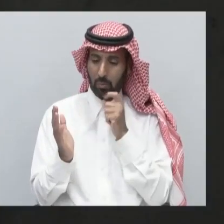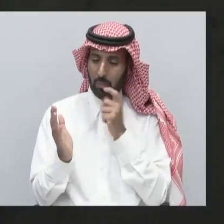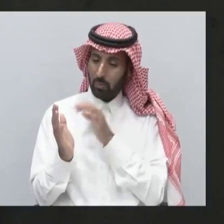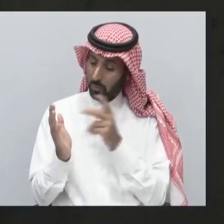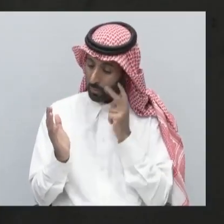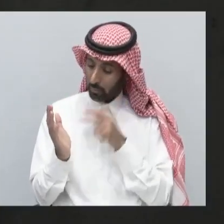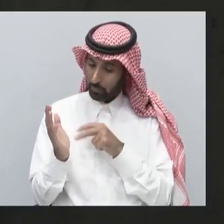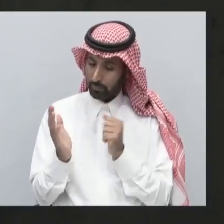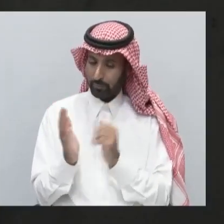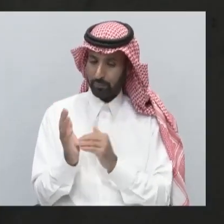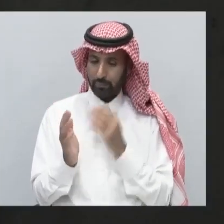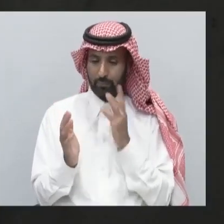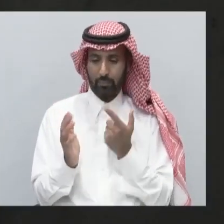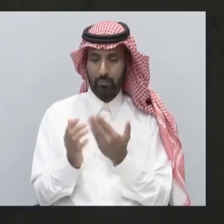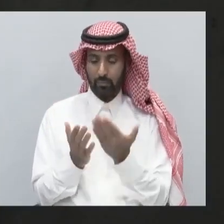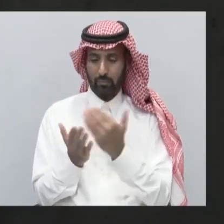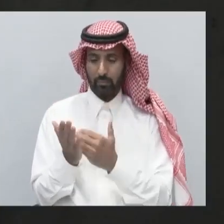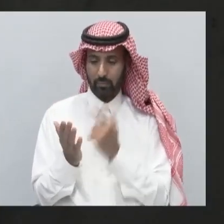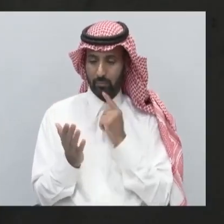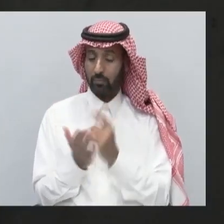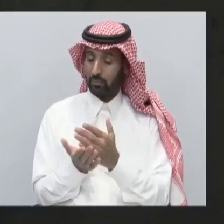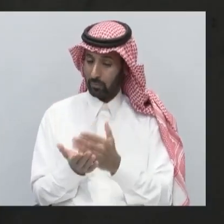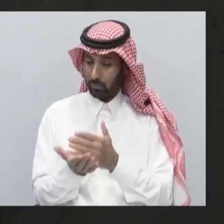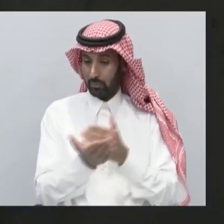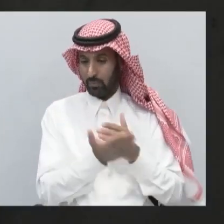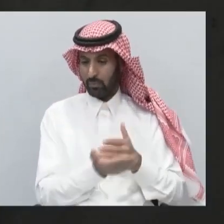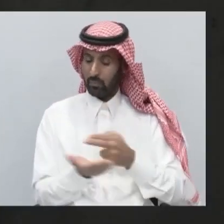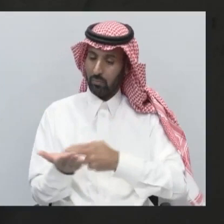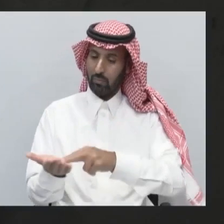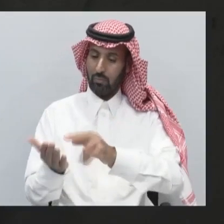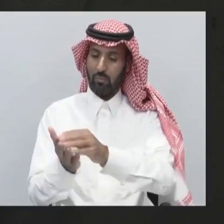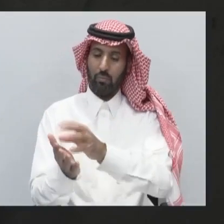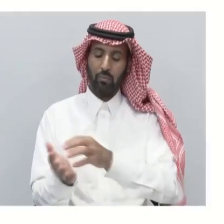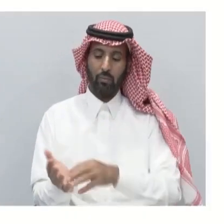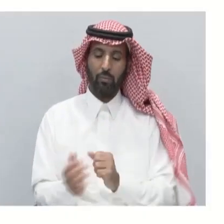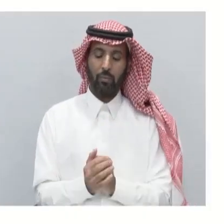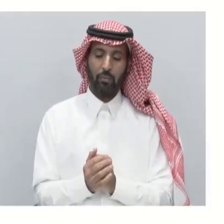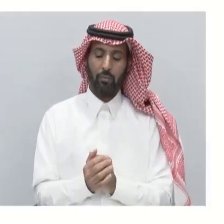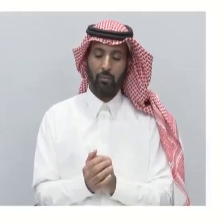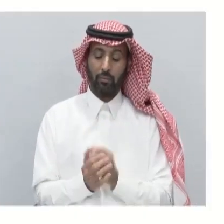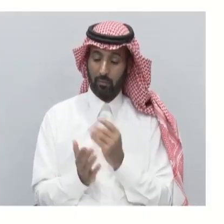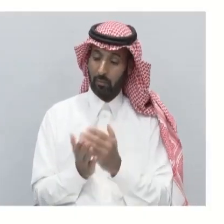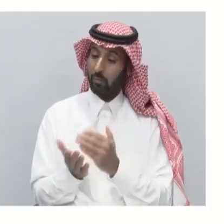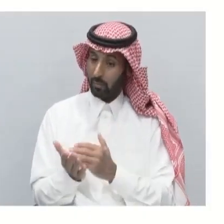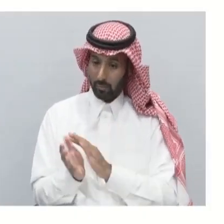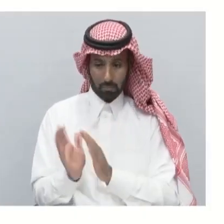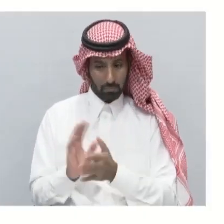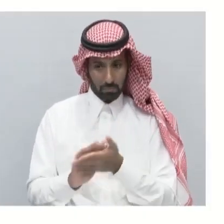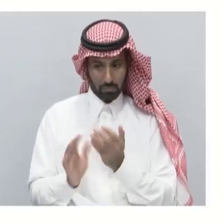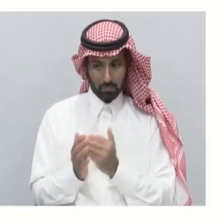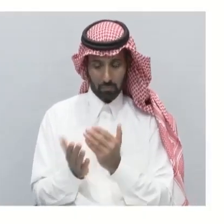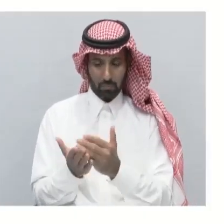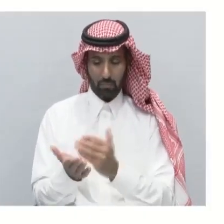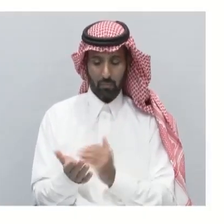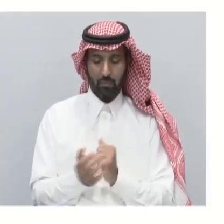final revision. And by the end, we will go to the publishing, which is you are finalizing, and you will say, this is the thing, or this is the email